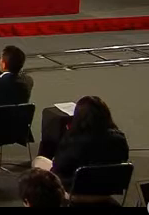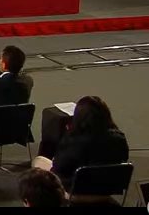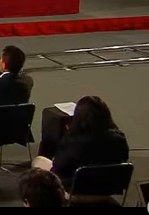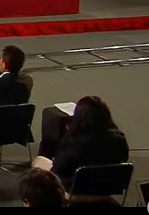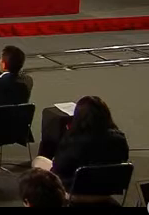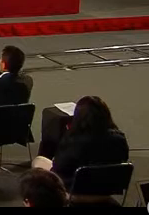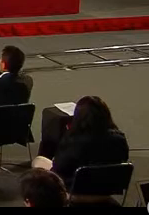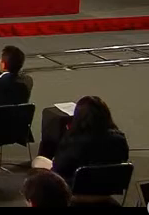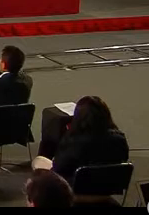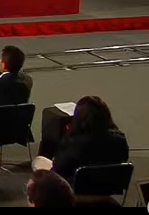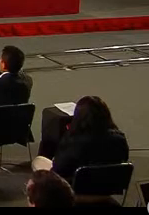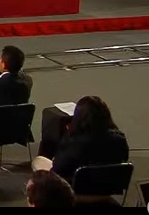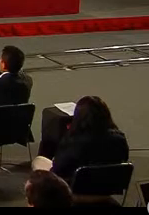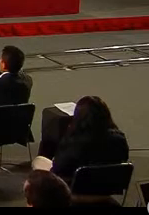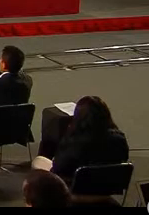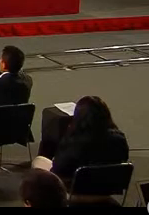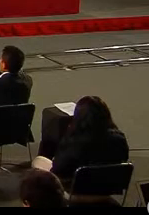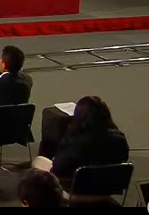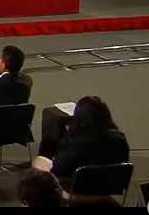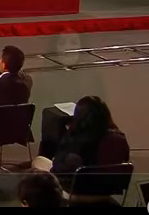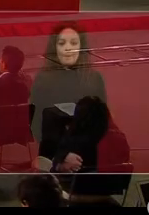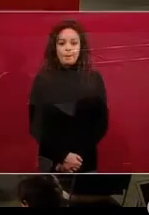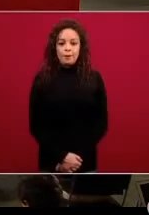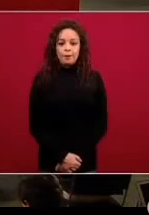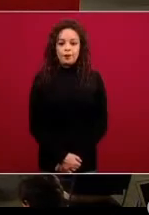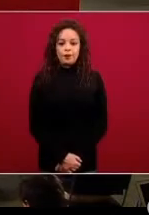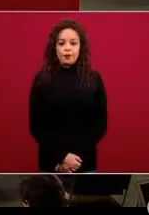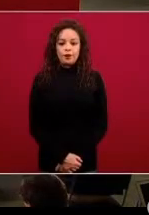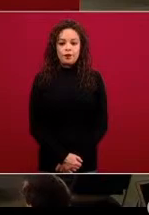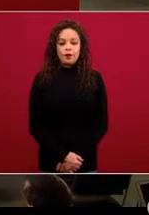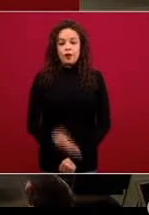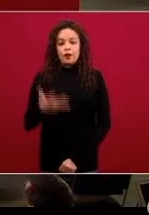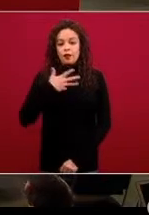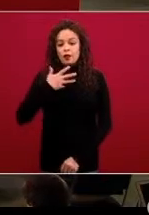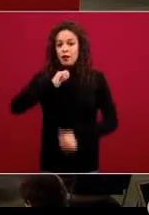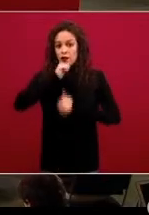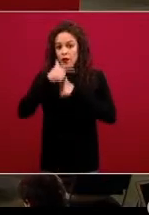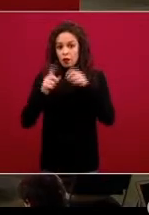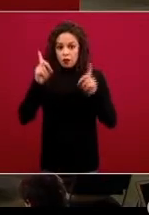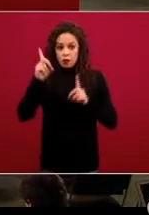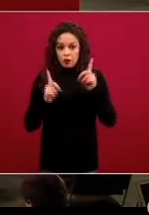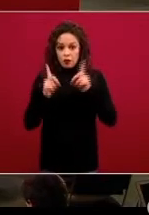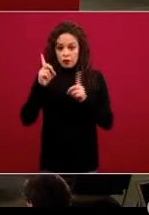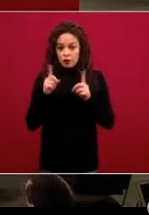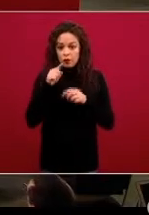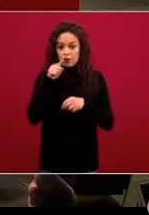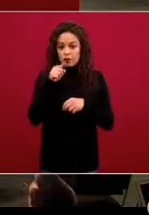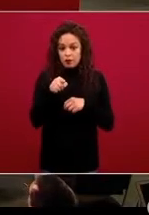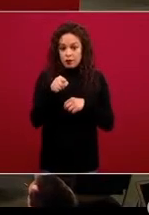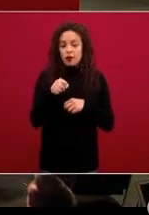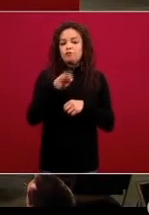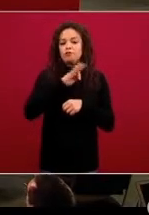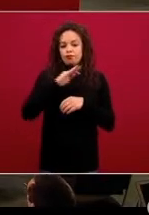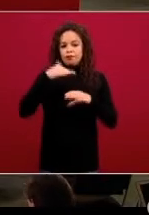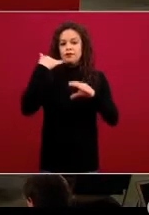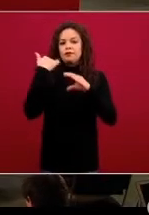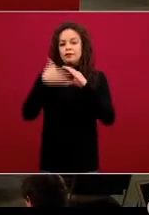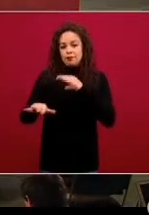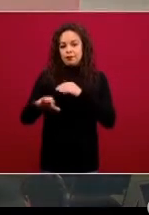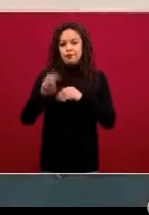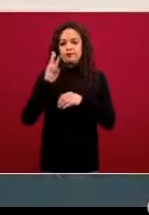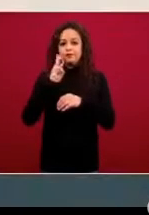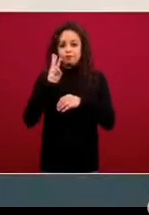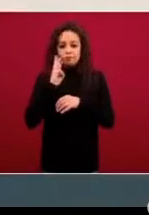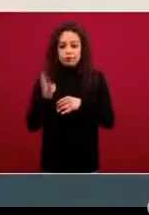picture of this QR code and you can download her contact and get answers from